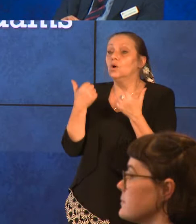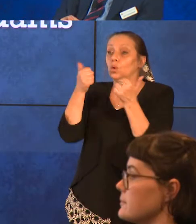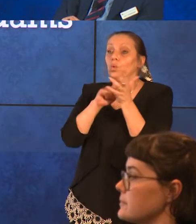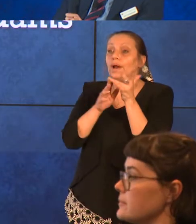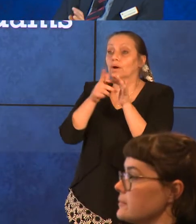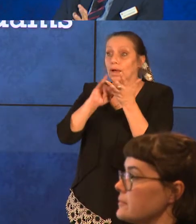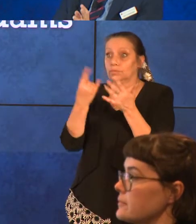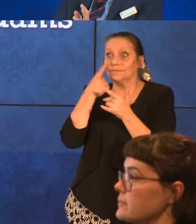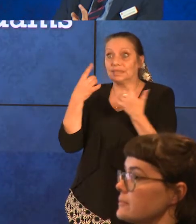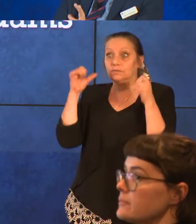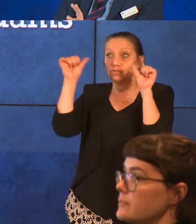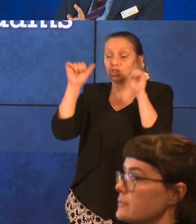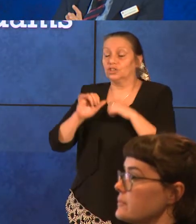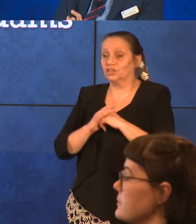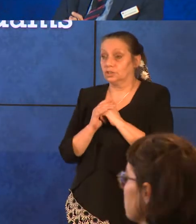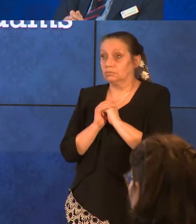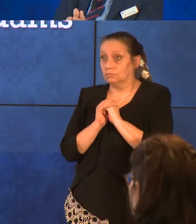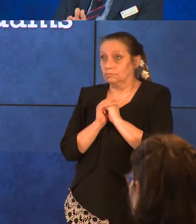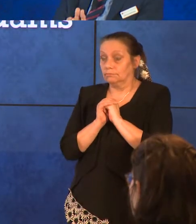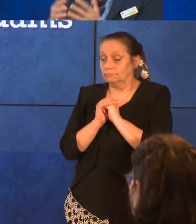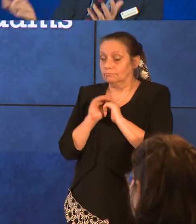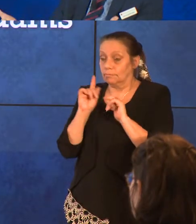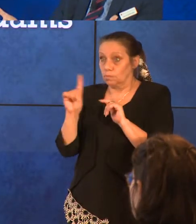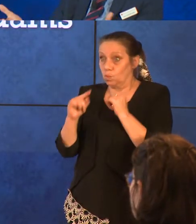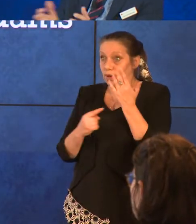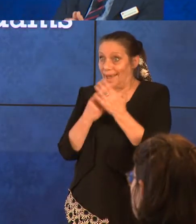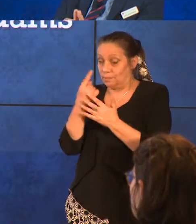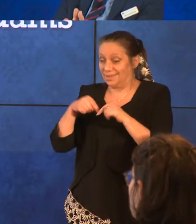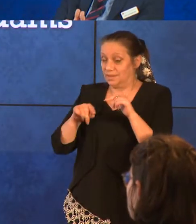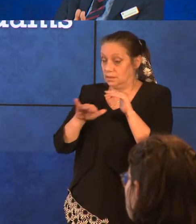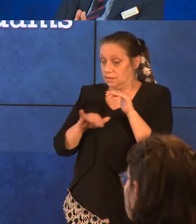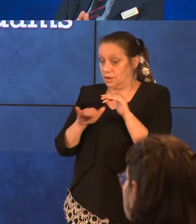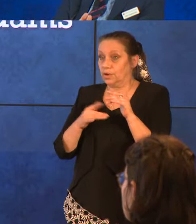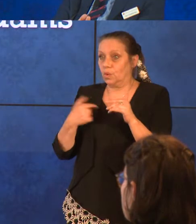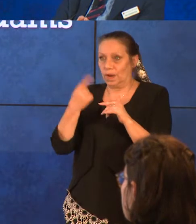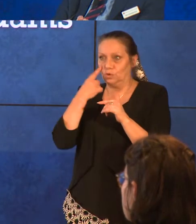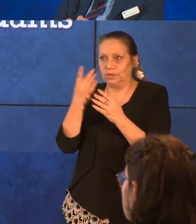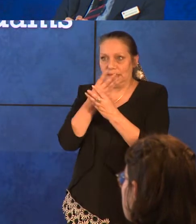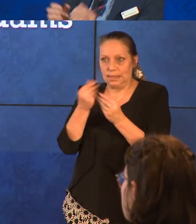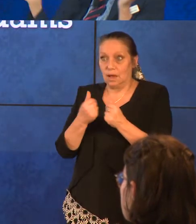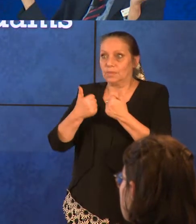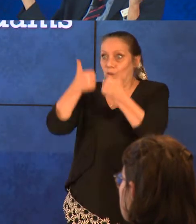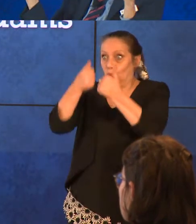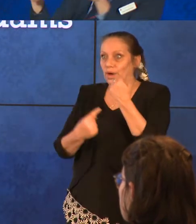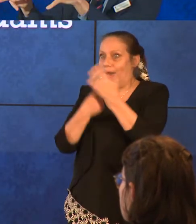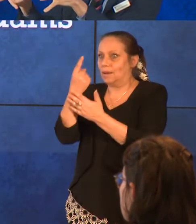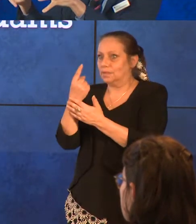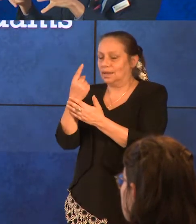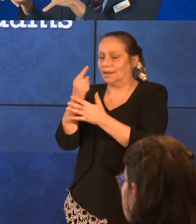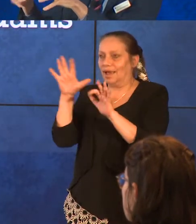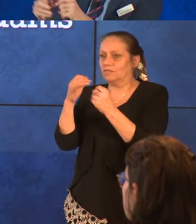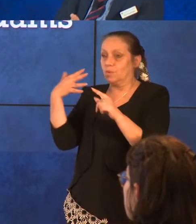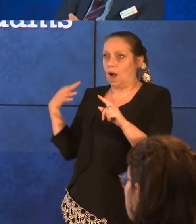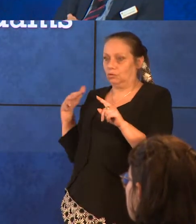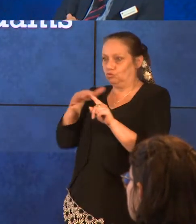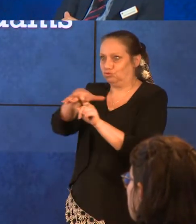The problem there, of course, has been, as happens in this area, once you see something good happening, everyone swarms